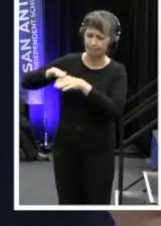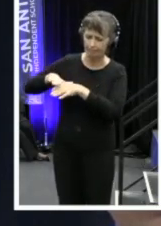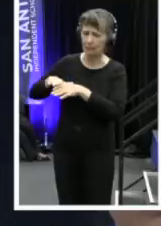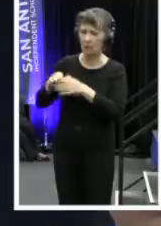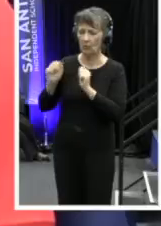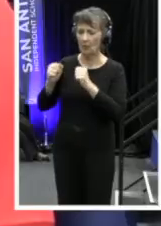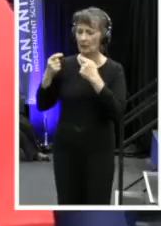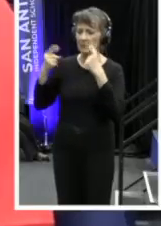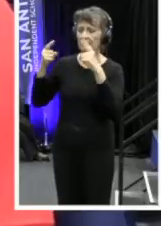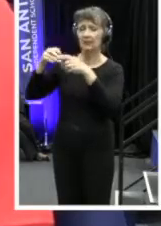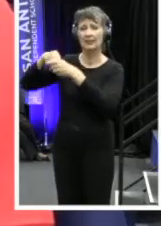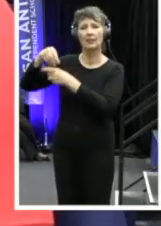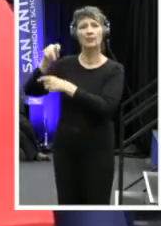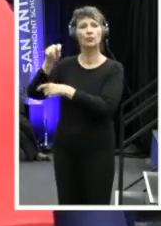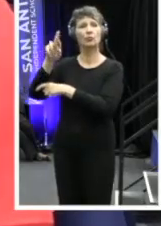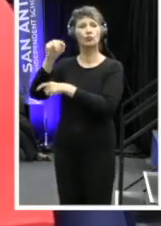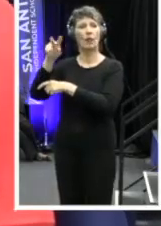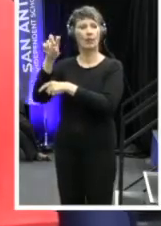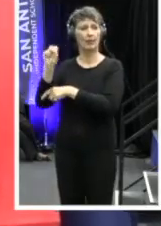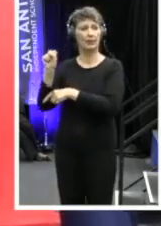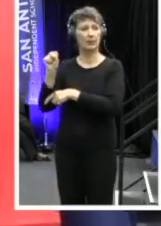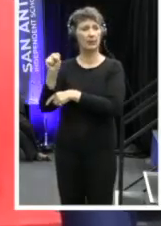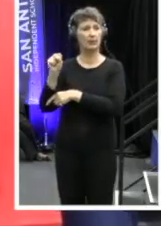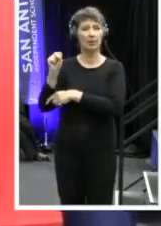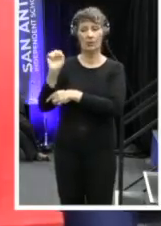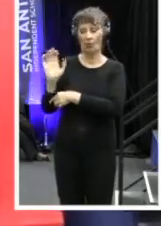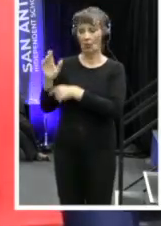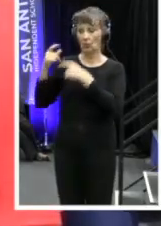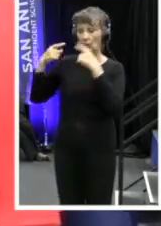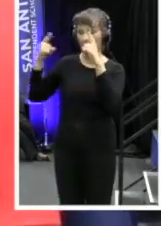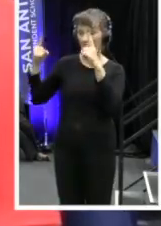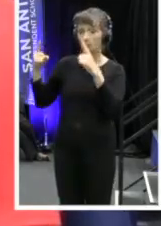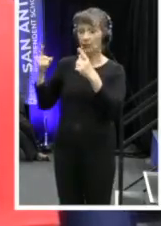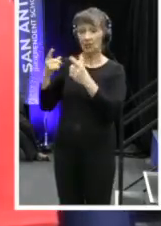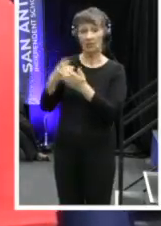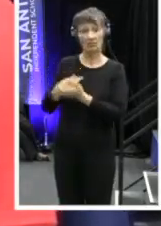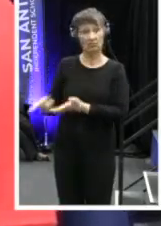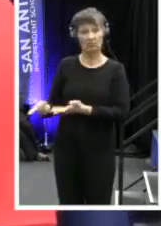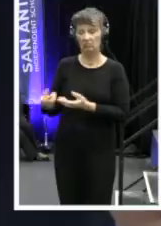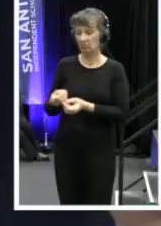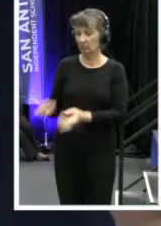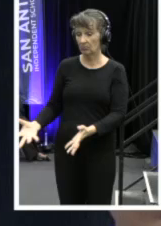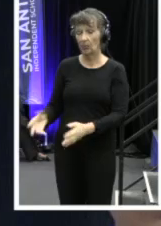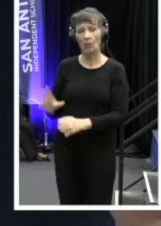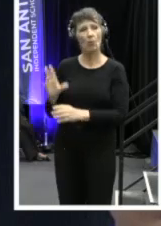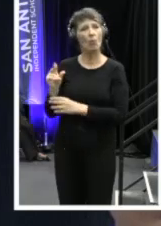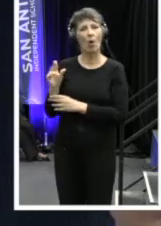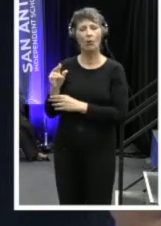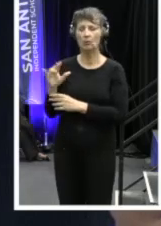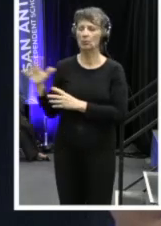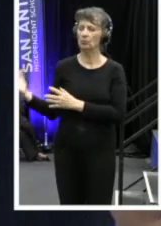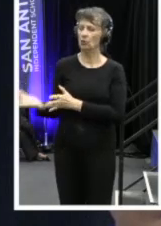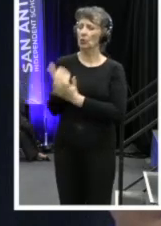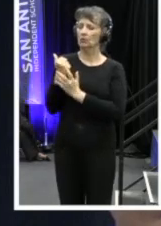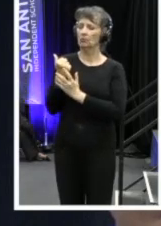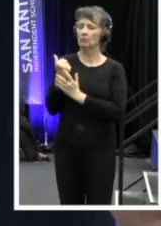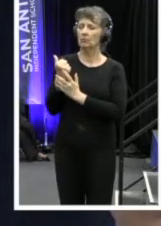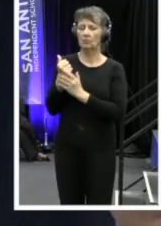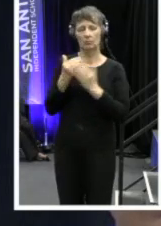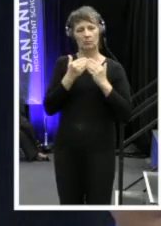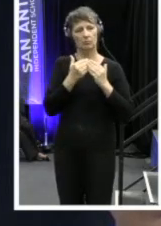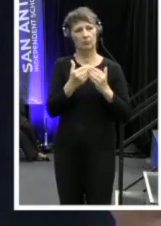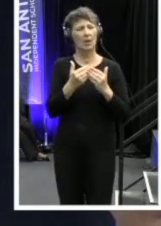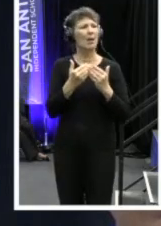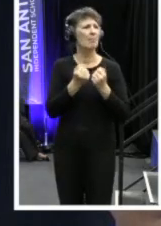Travis. Don't let your accomplishments and efforts be in vain. Know that even though we may be many